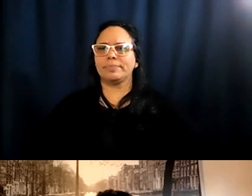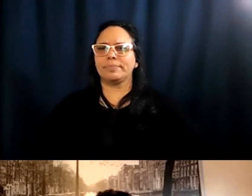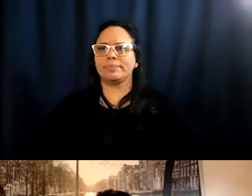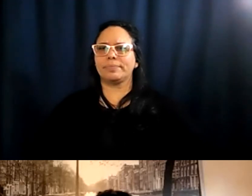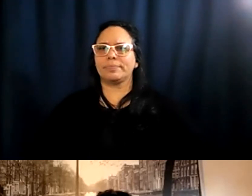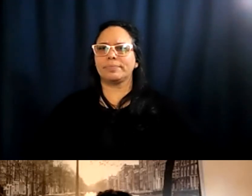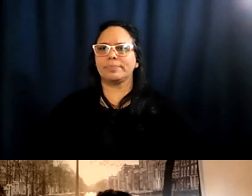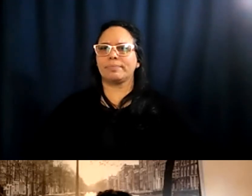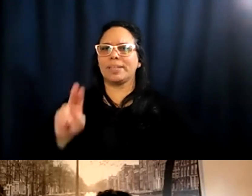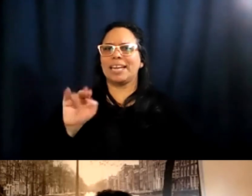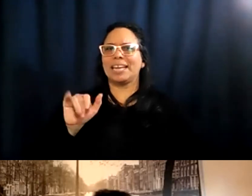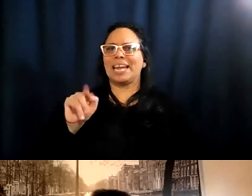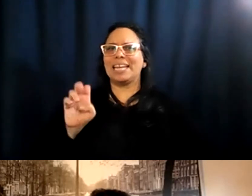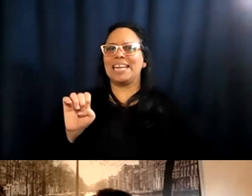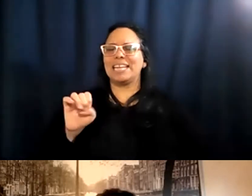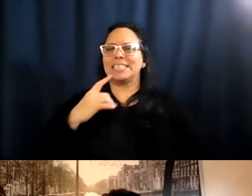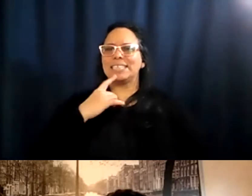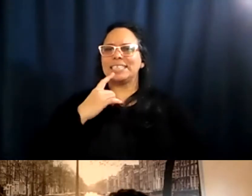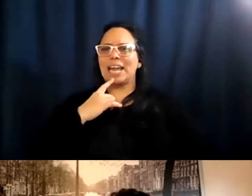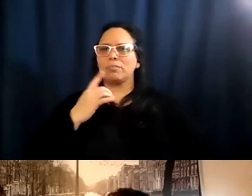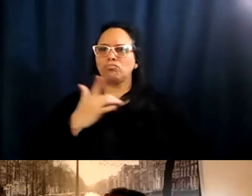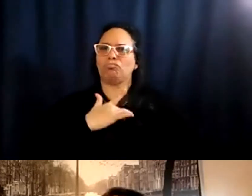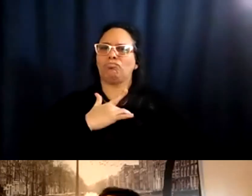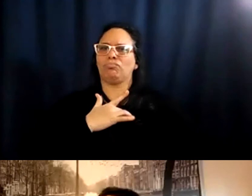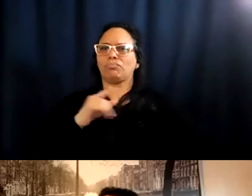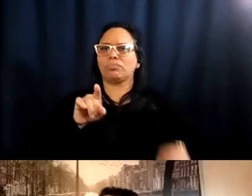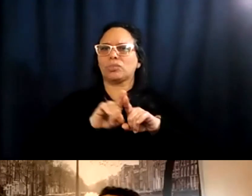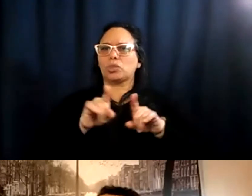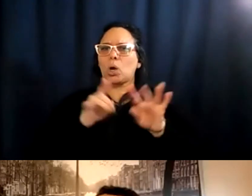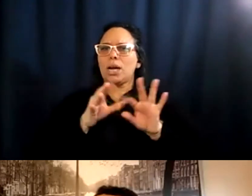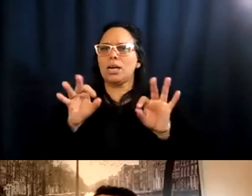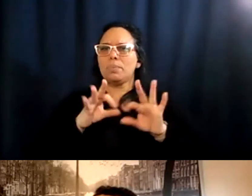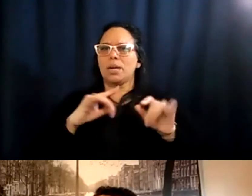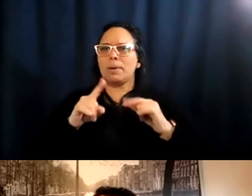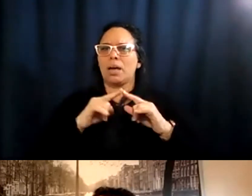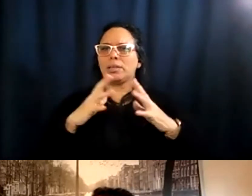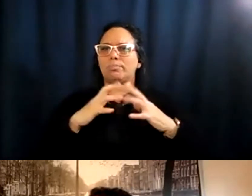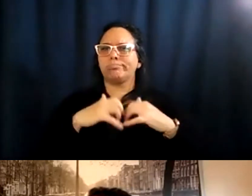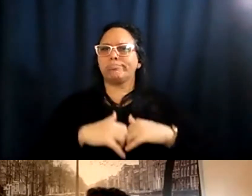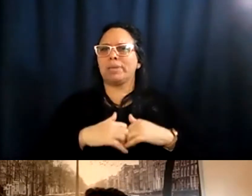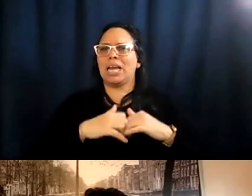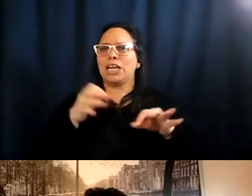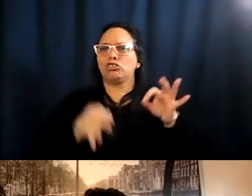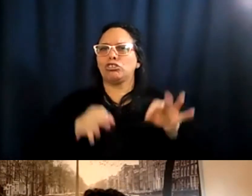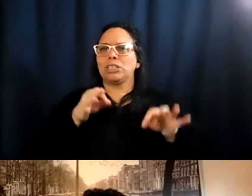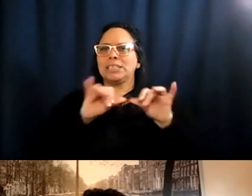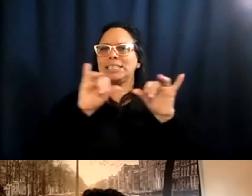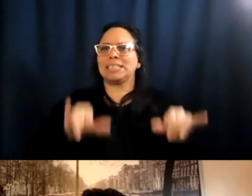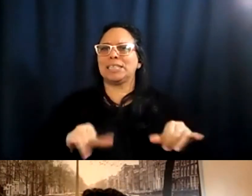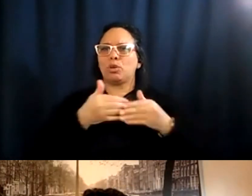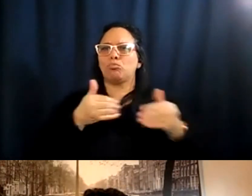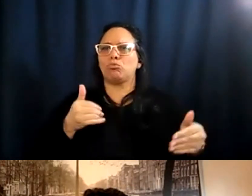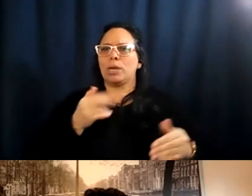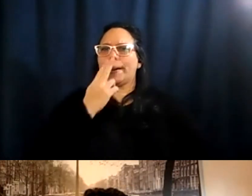Nadine said, what struck me also was her comment about the deterioration of the judicial system in pre-Nazi Germany and how the judicial